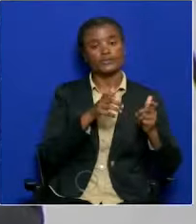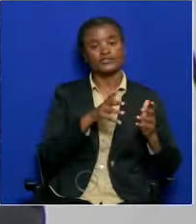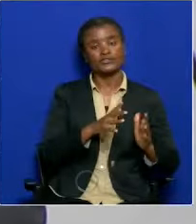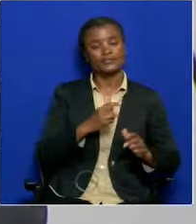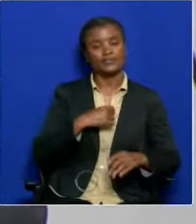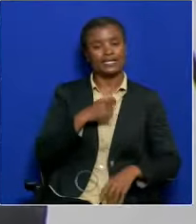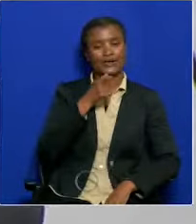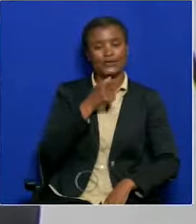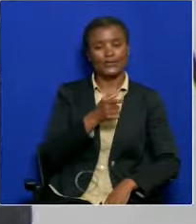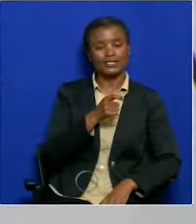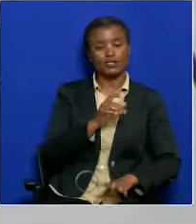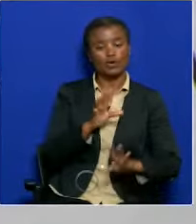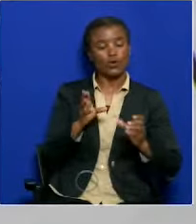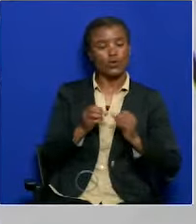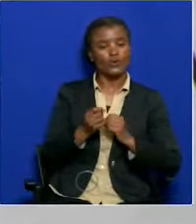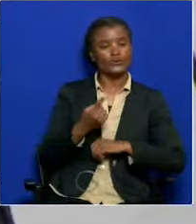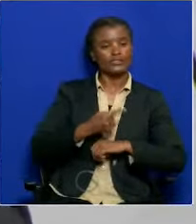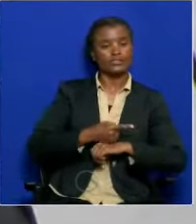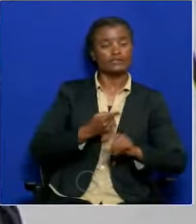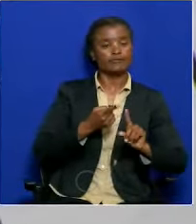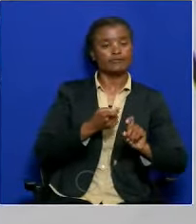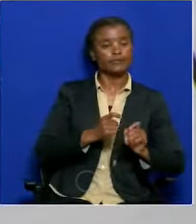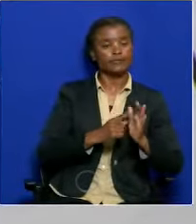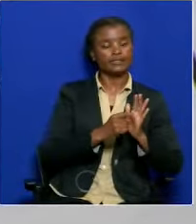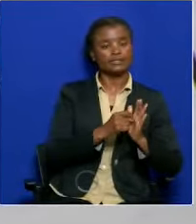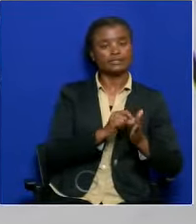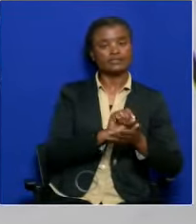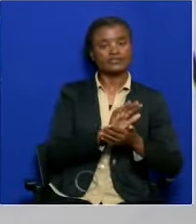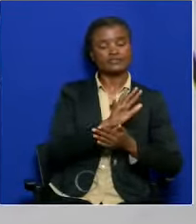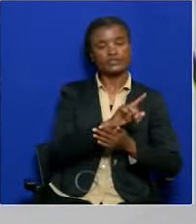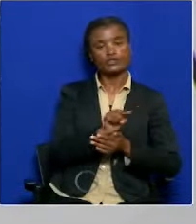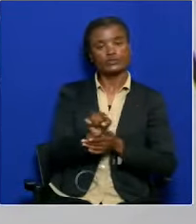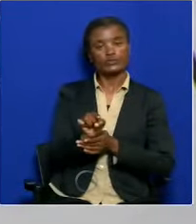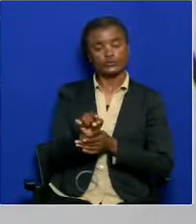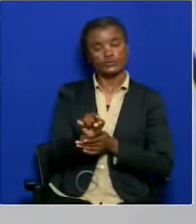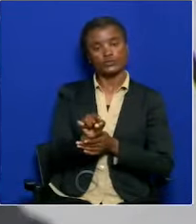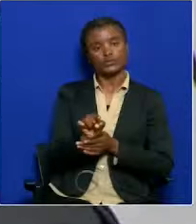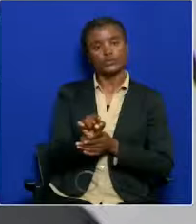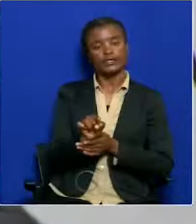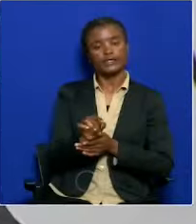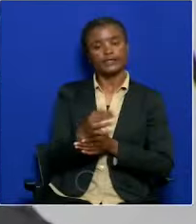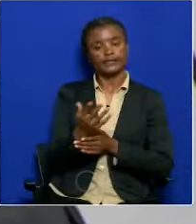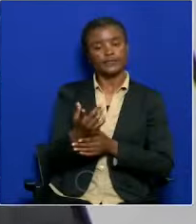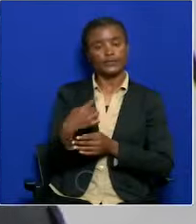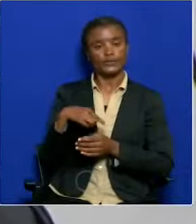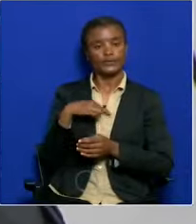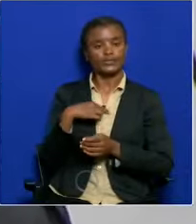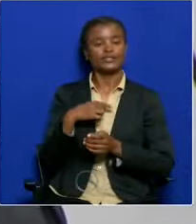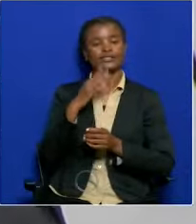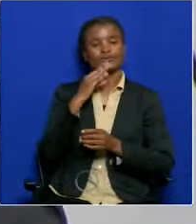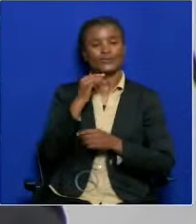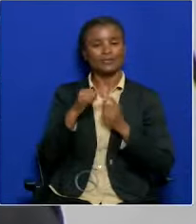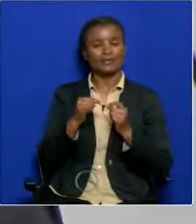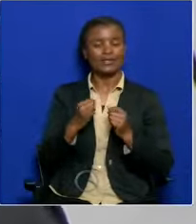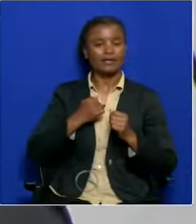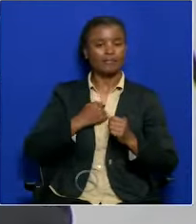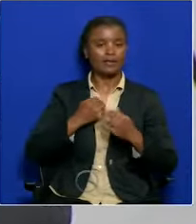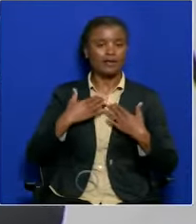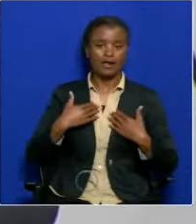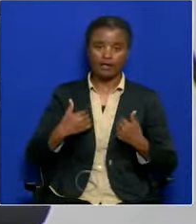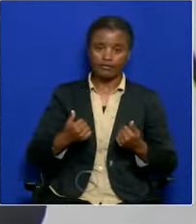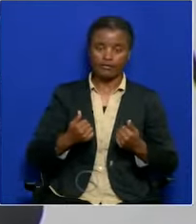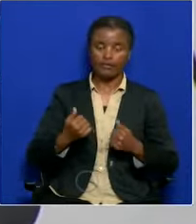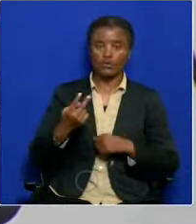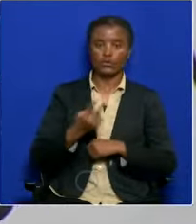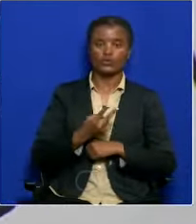5th until we were talking about my health and also suggesting to say which